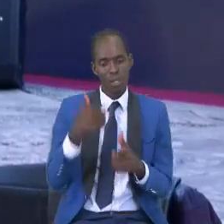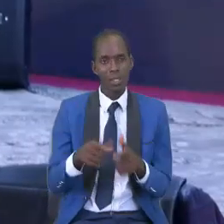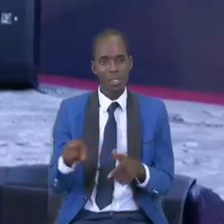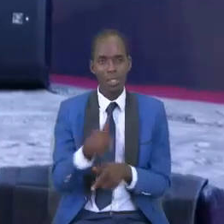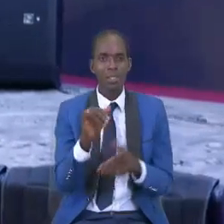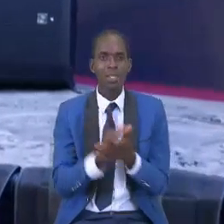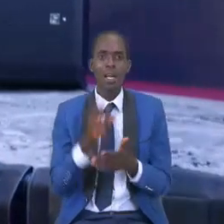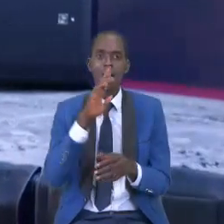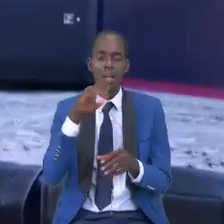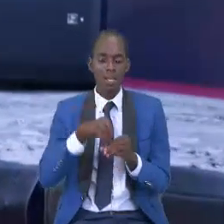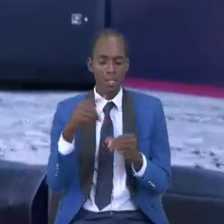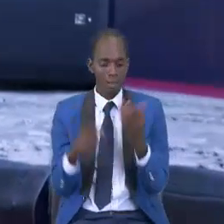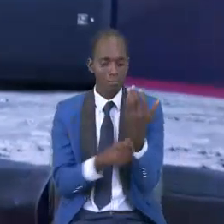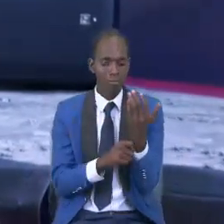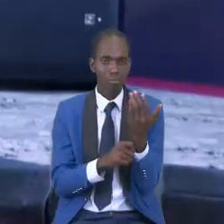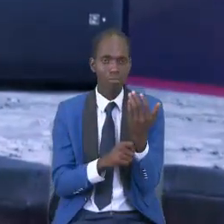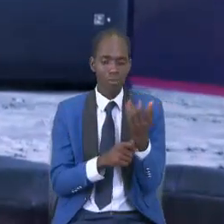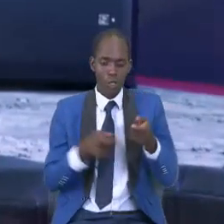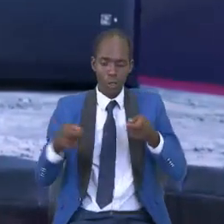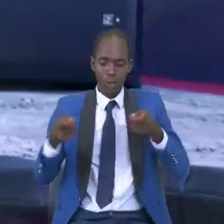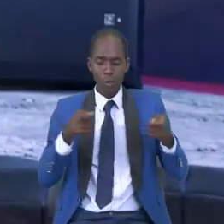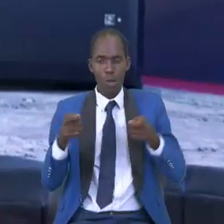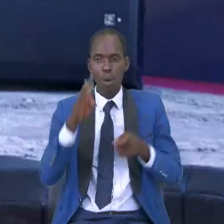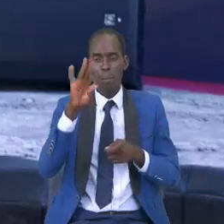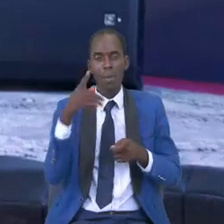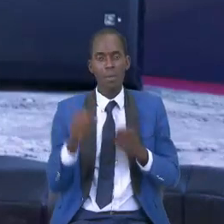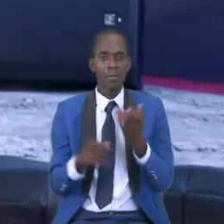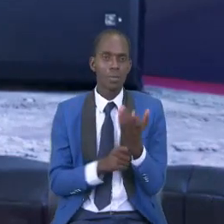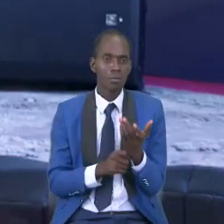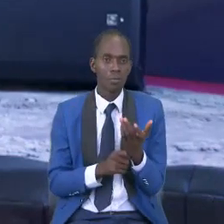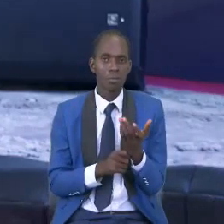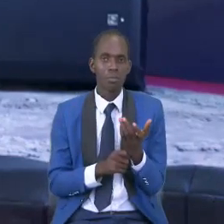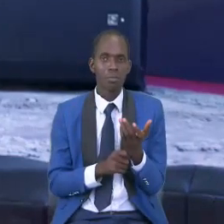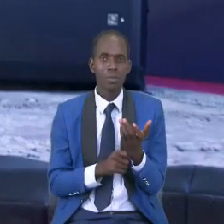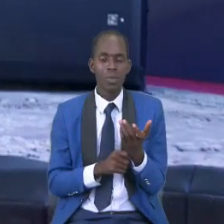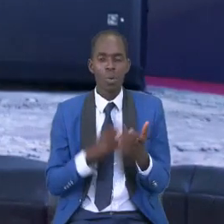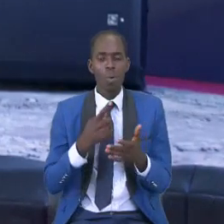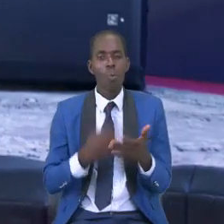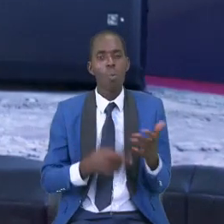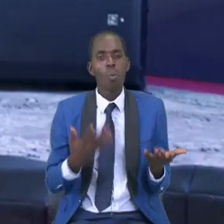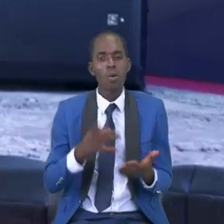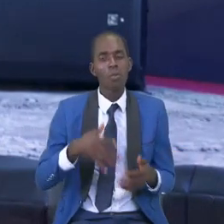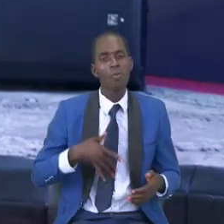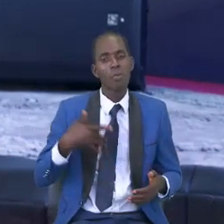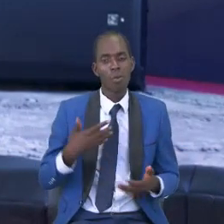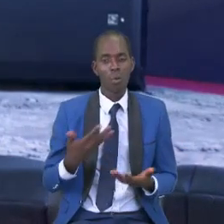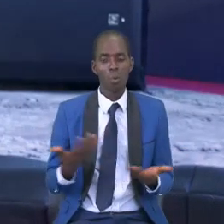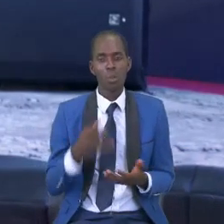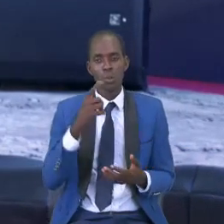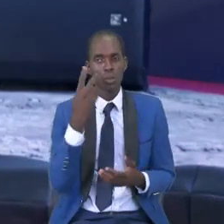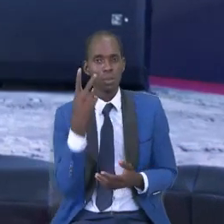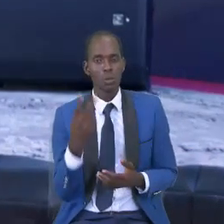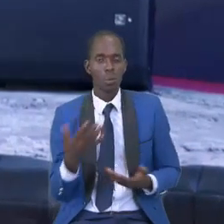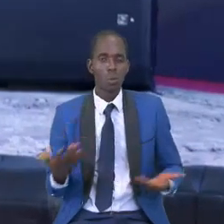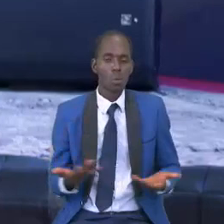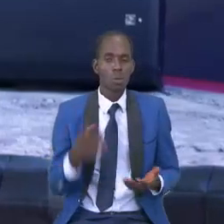the flesh, controlled by the flesh, what they feel, what they see, what it